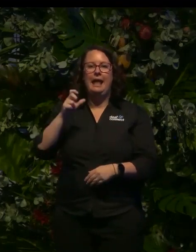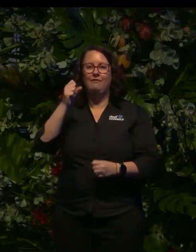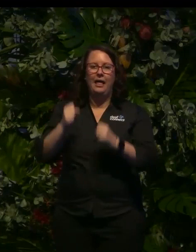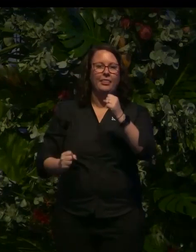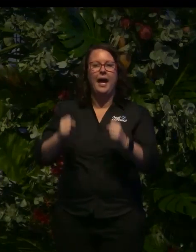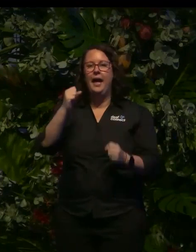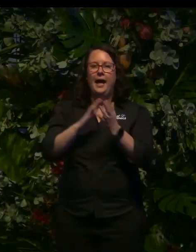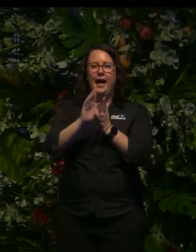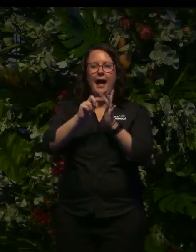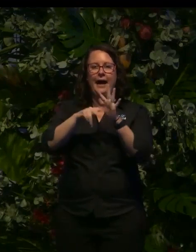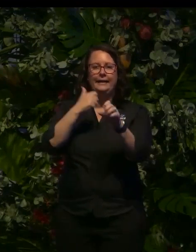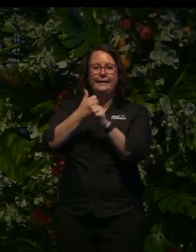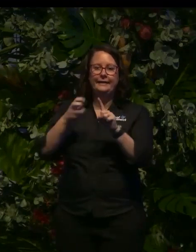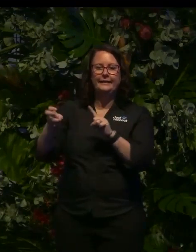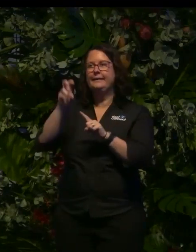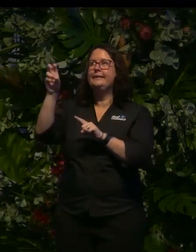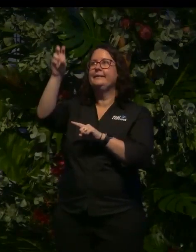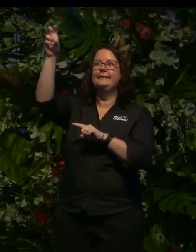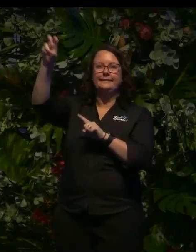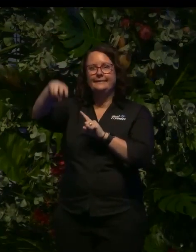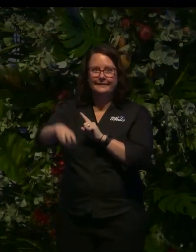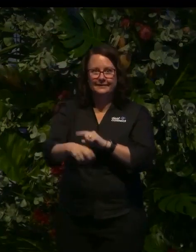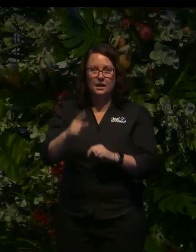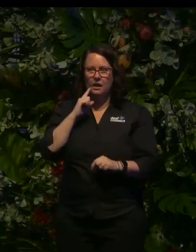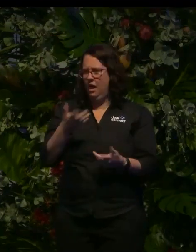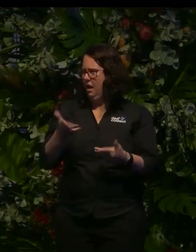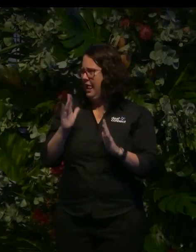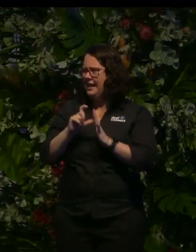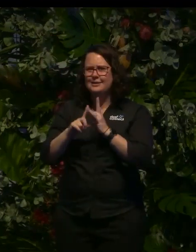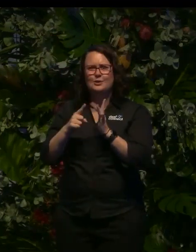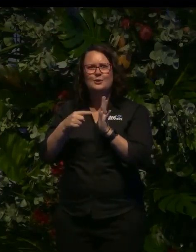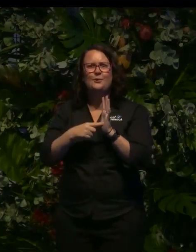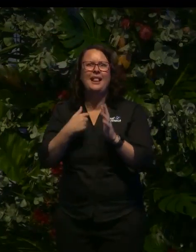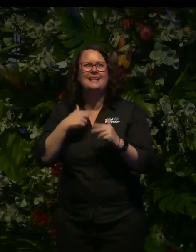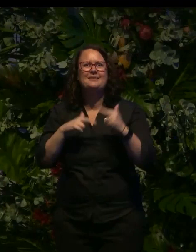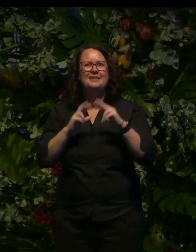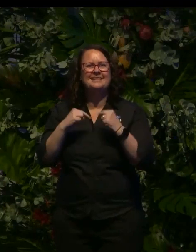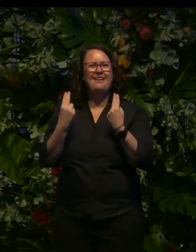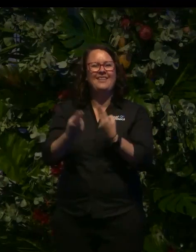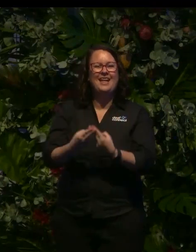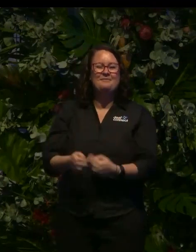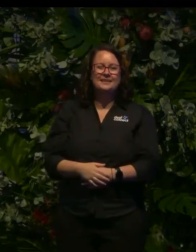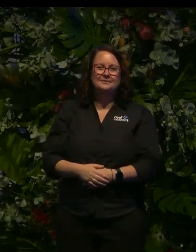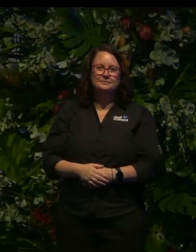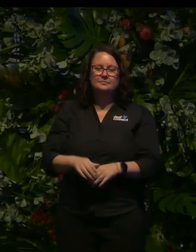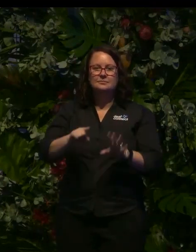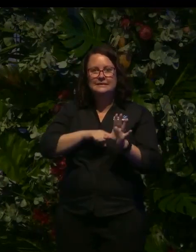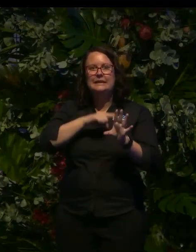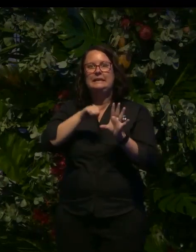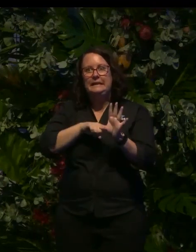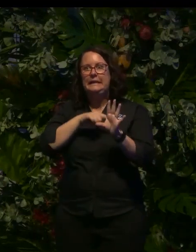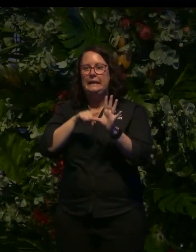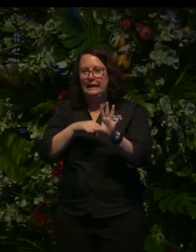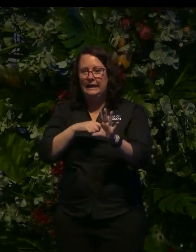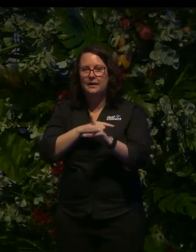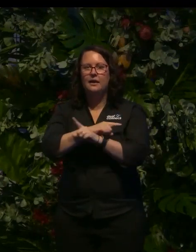Yes, we were hiking all the time, speaking, let's do it, let's build up family. And years after years, and then